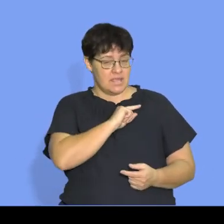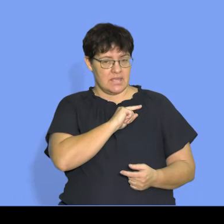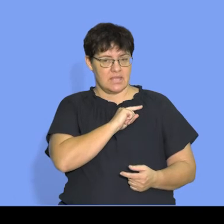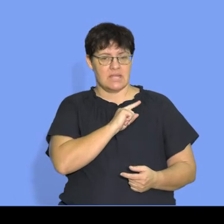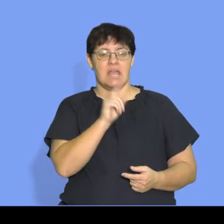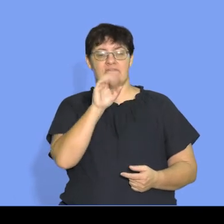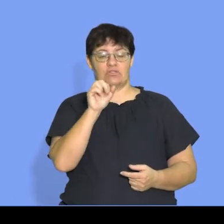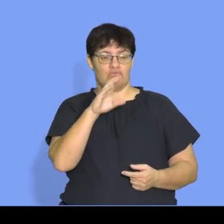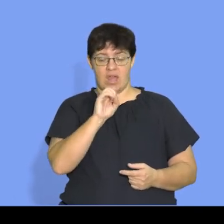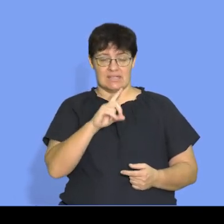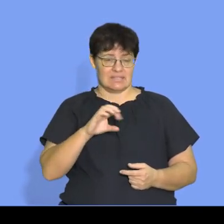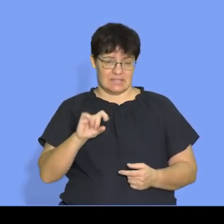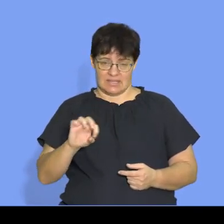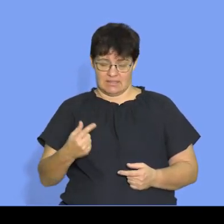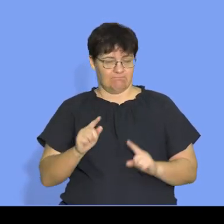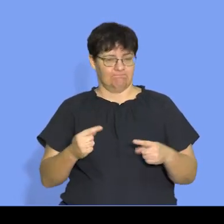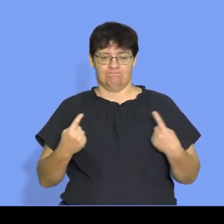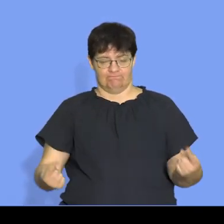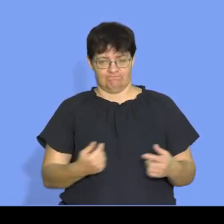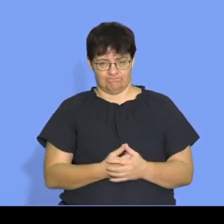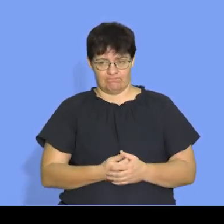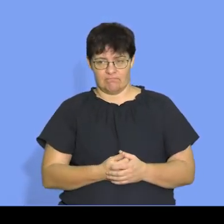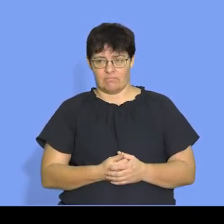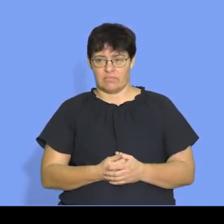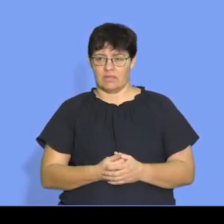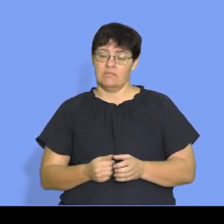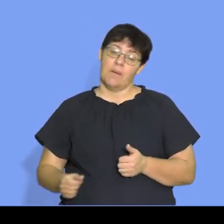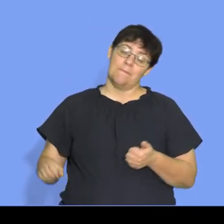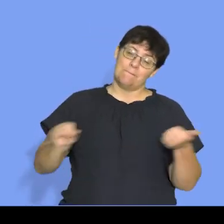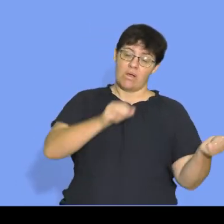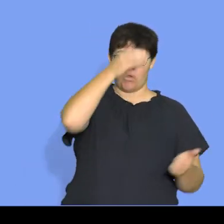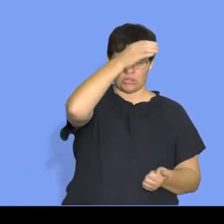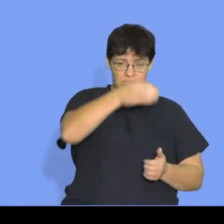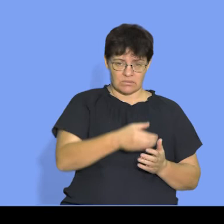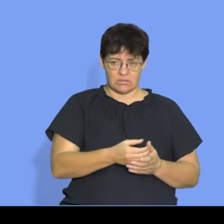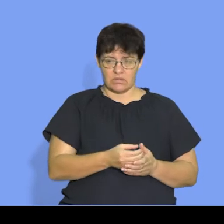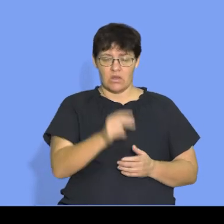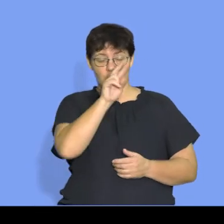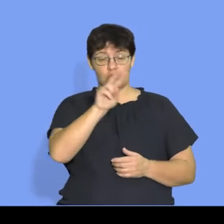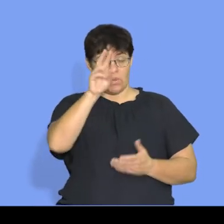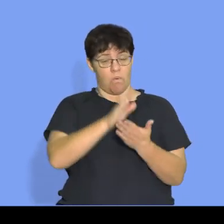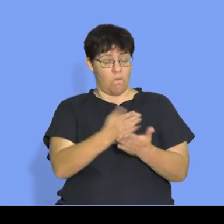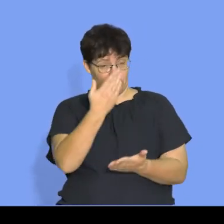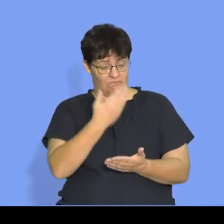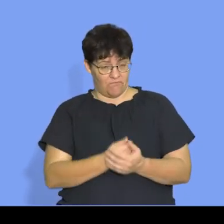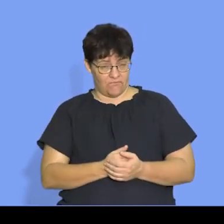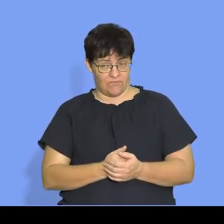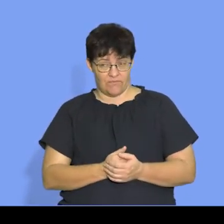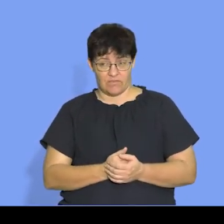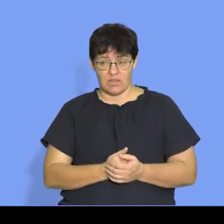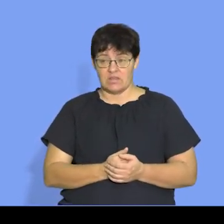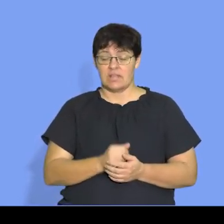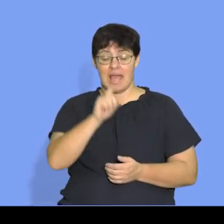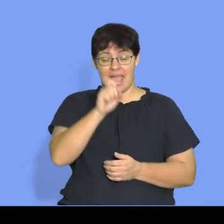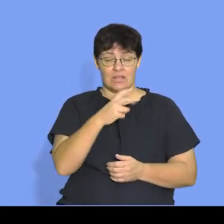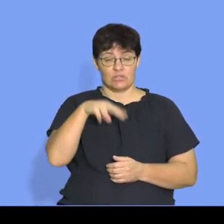factorizable. And also, if you go back to the concept of taking out square roots, remember, if it was x squared is equals